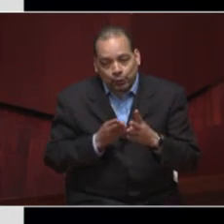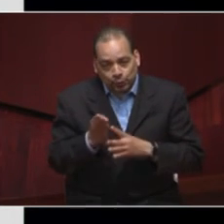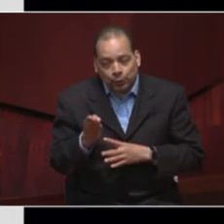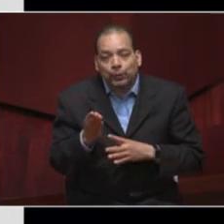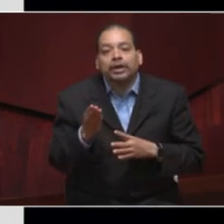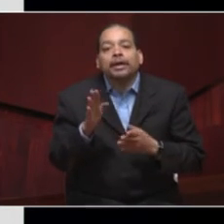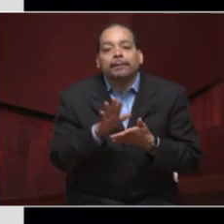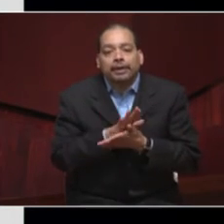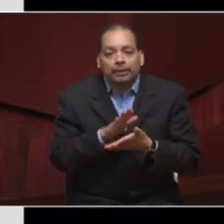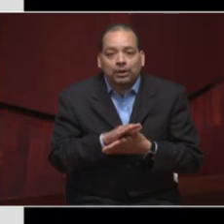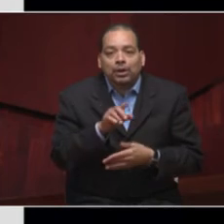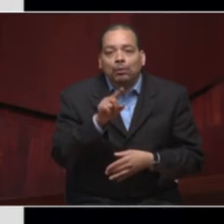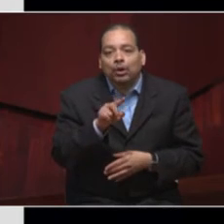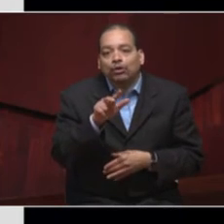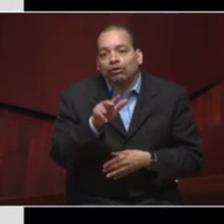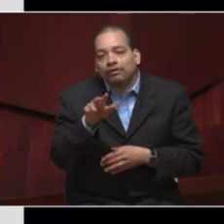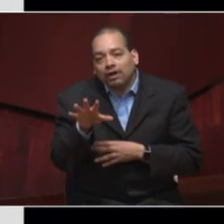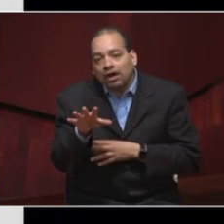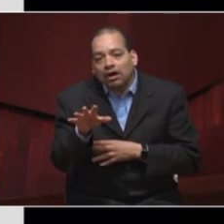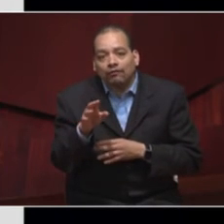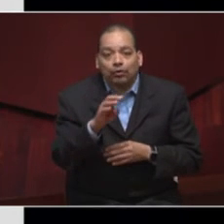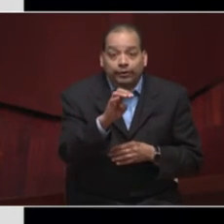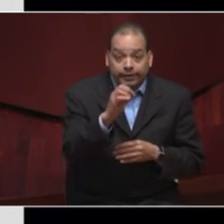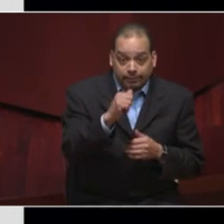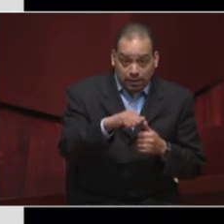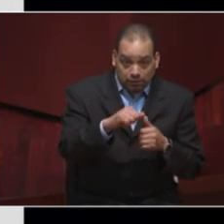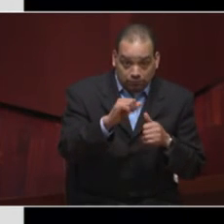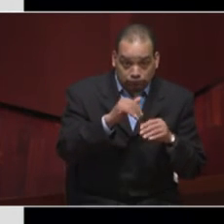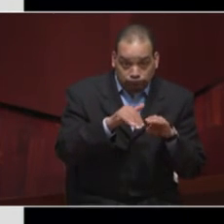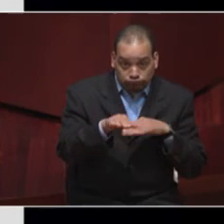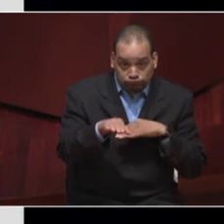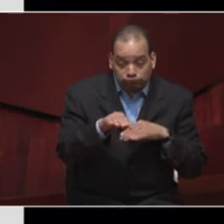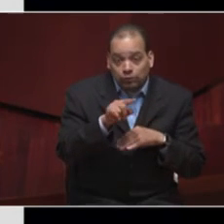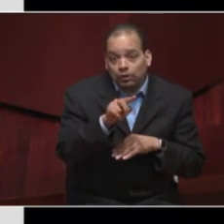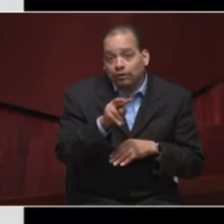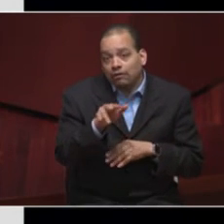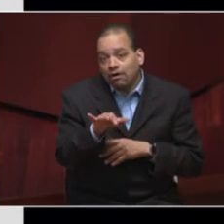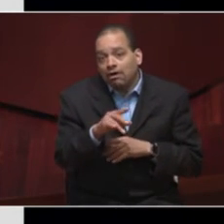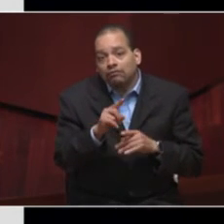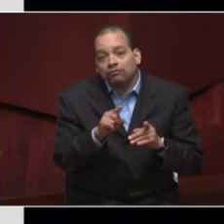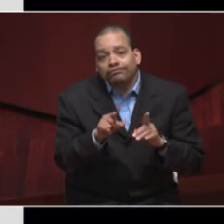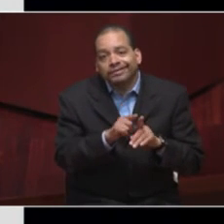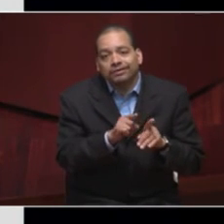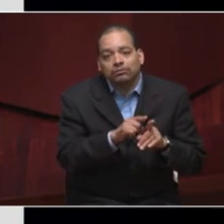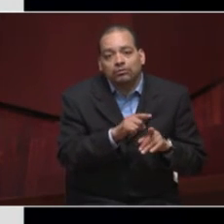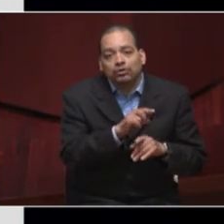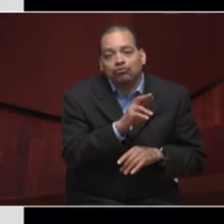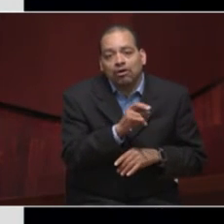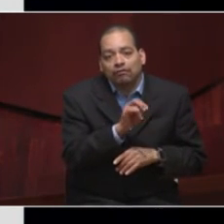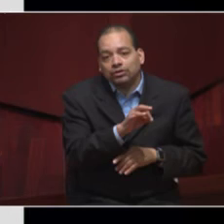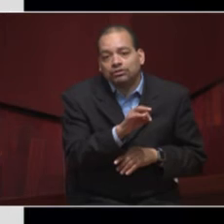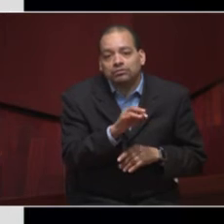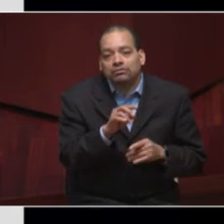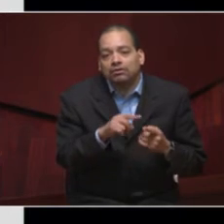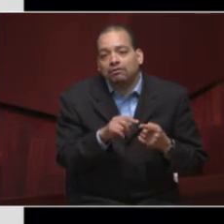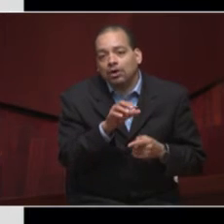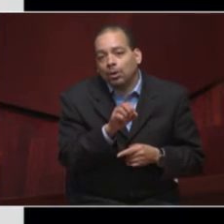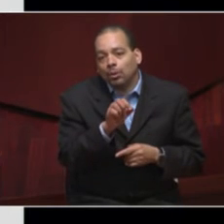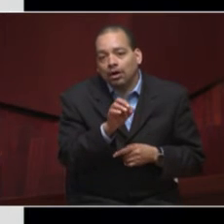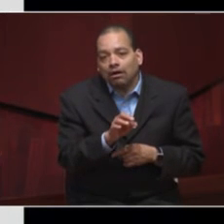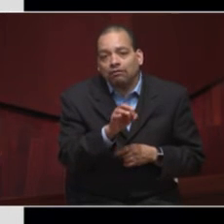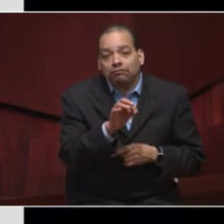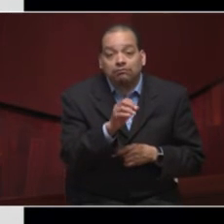135 or perhaps an emailed 135, similar with a reference request or OF-11. So that is the